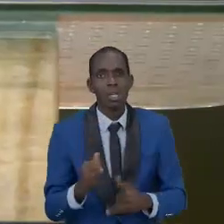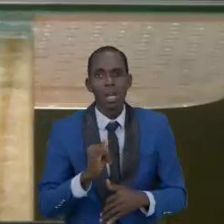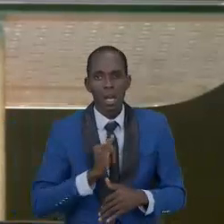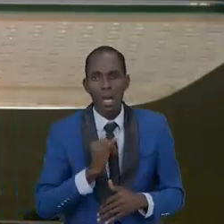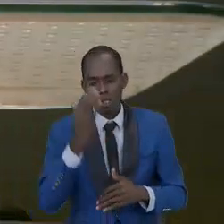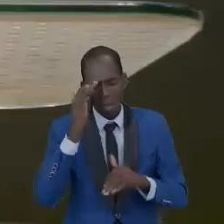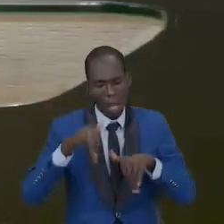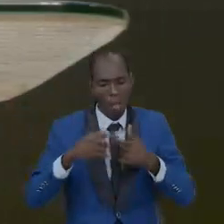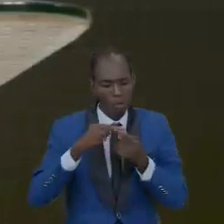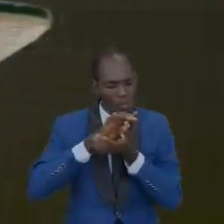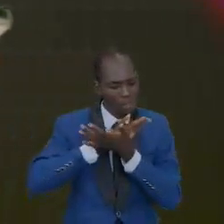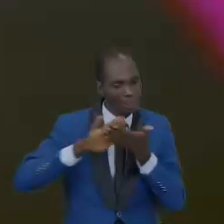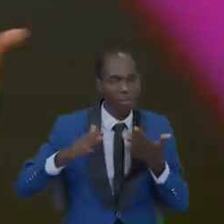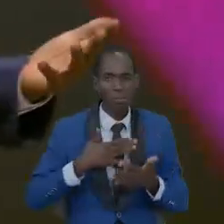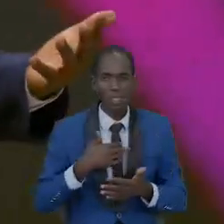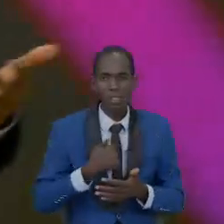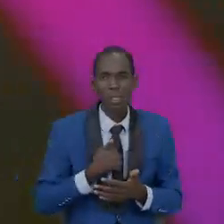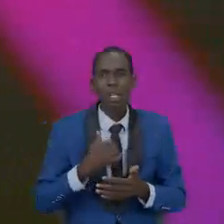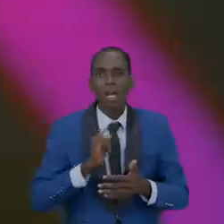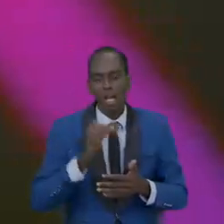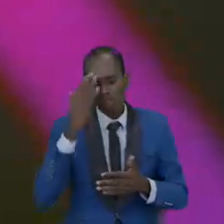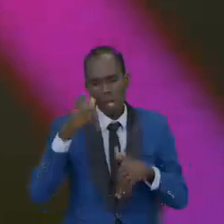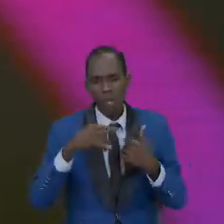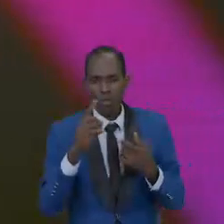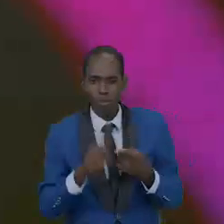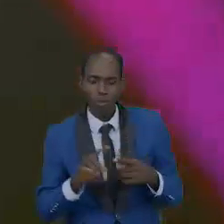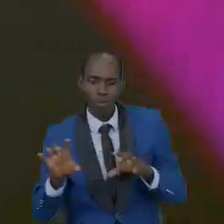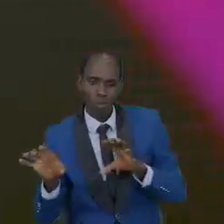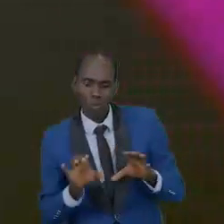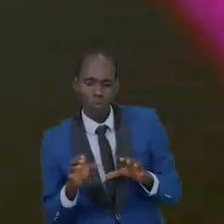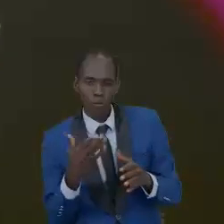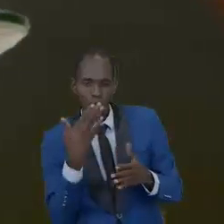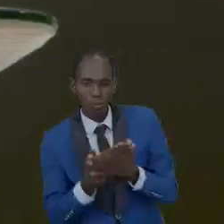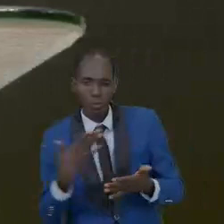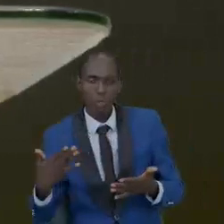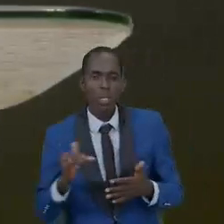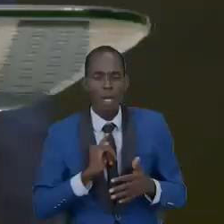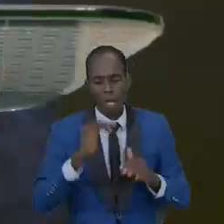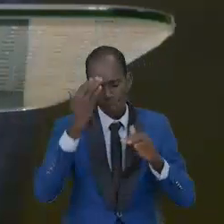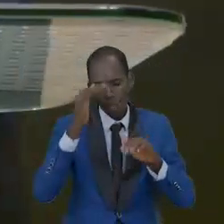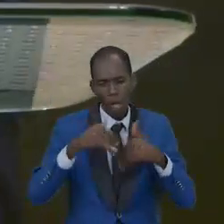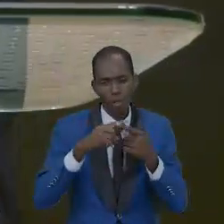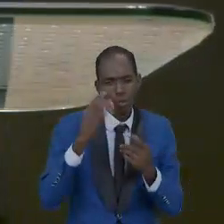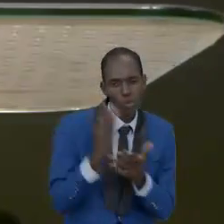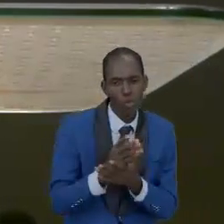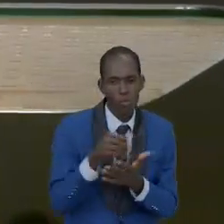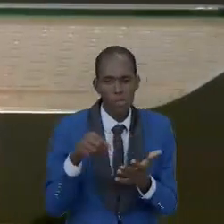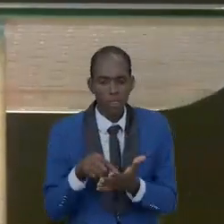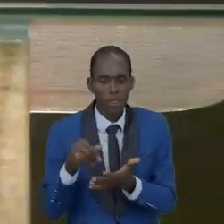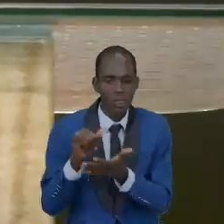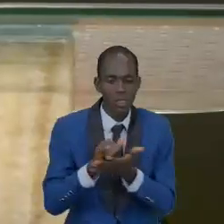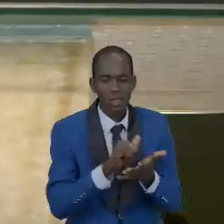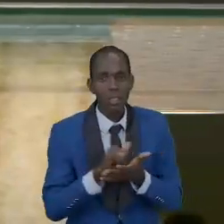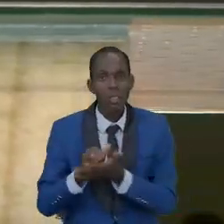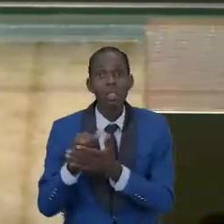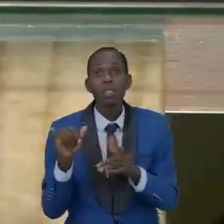up myself. I know how to improve myself. I know how to stop this and stop that. Such a